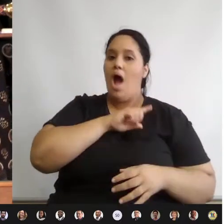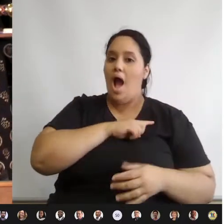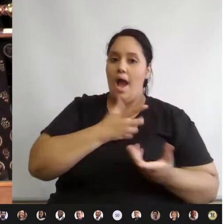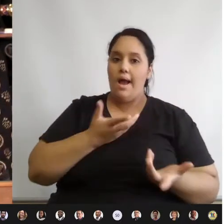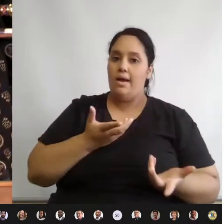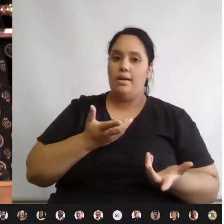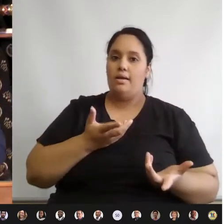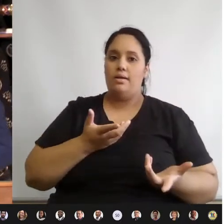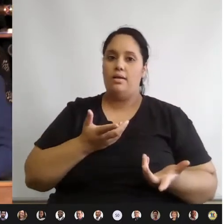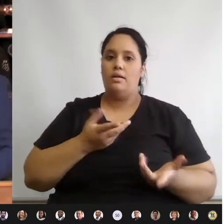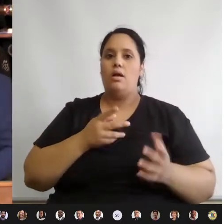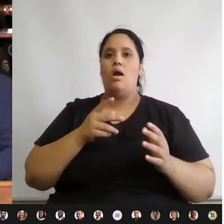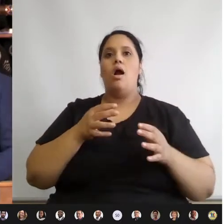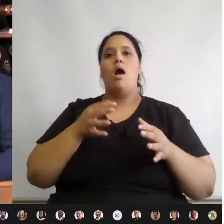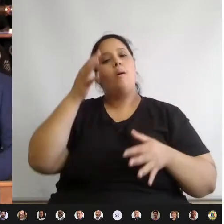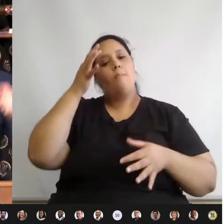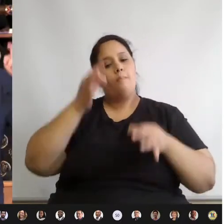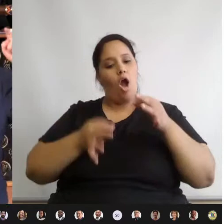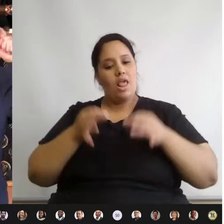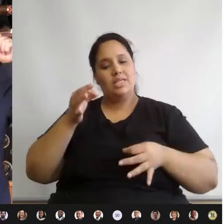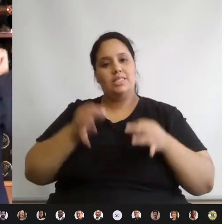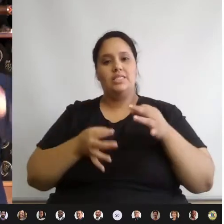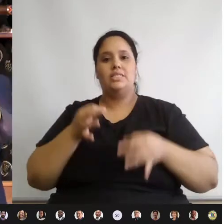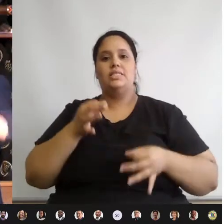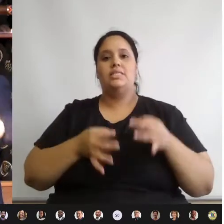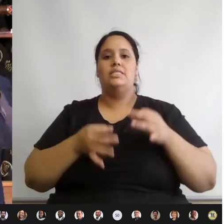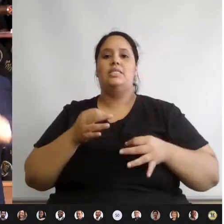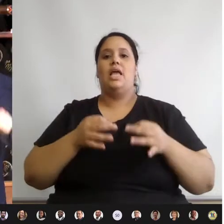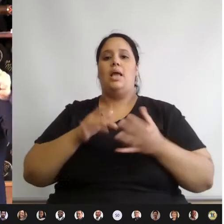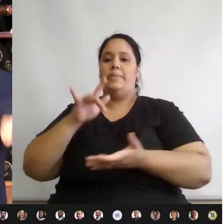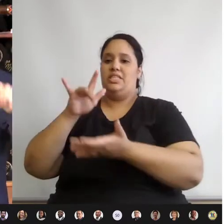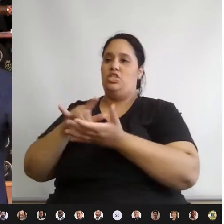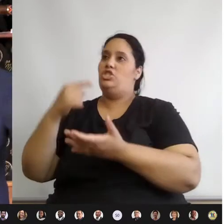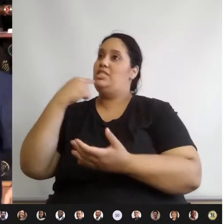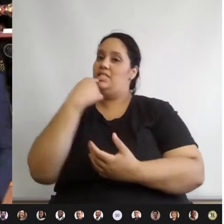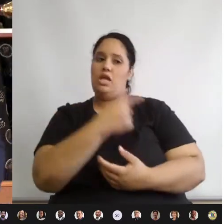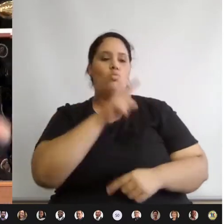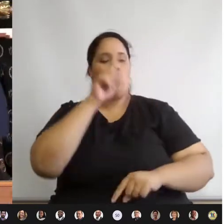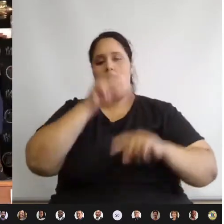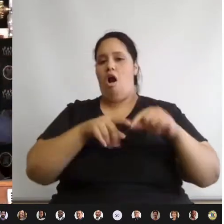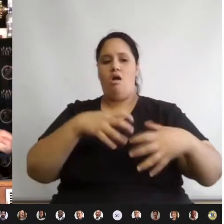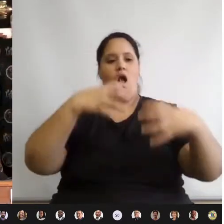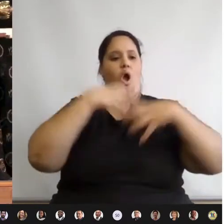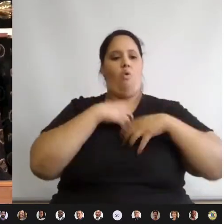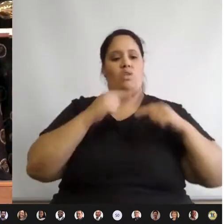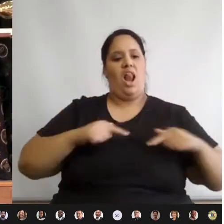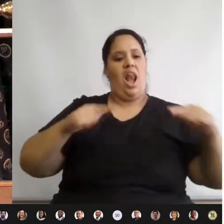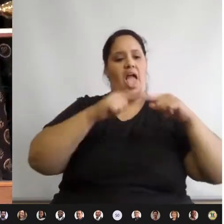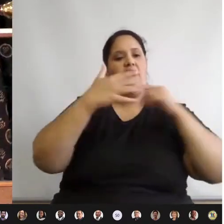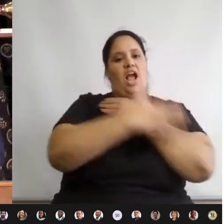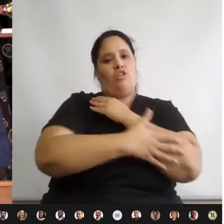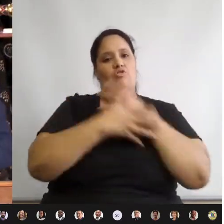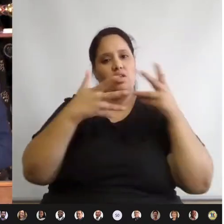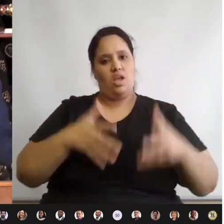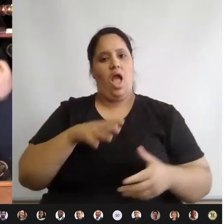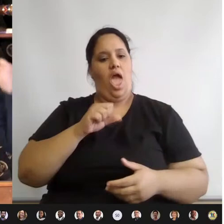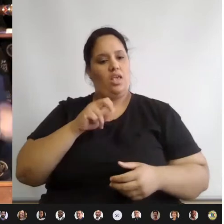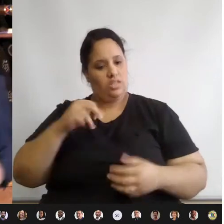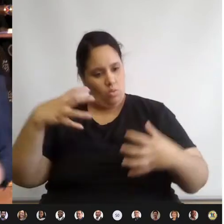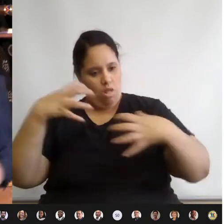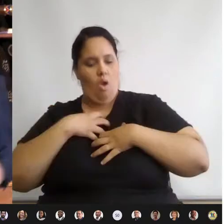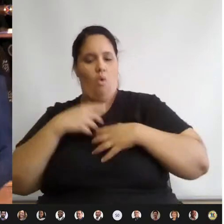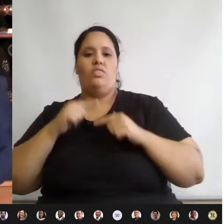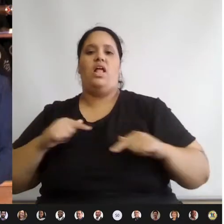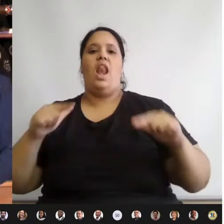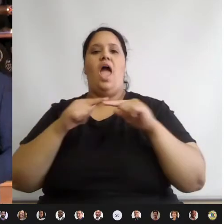It's a policy position of the ANC that says you will not own the land in this country. The ANC will own the land in this country.